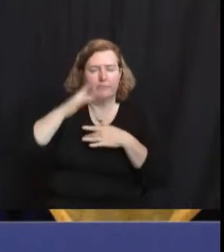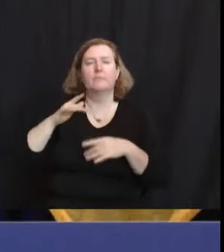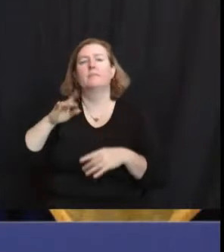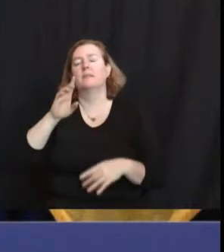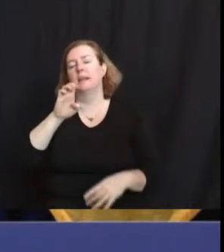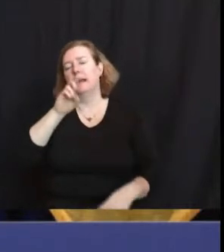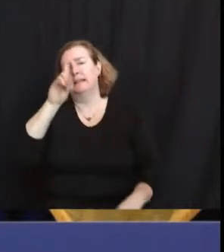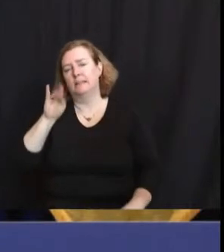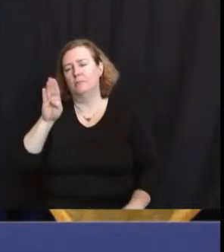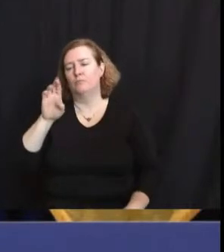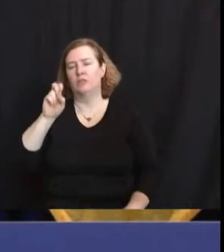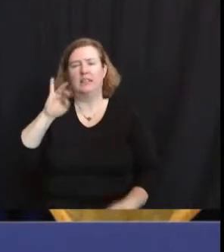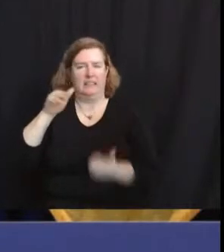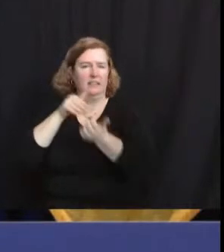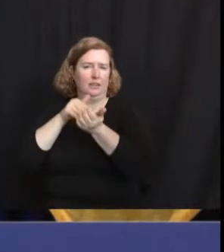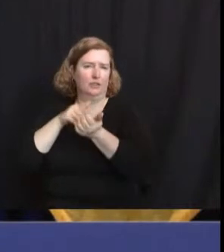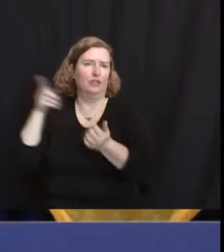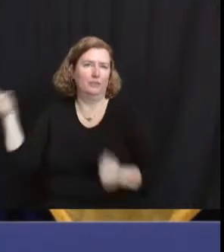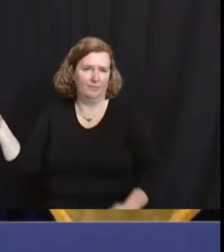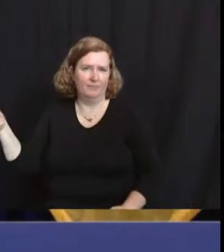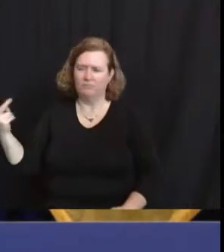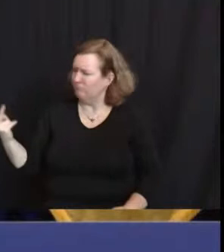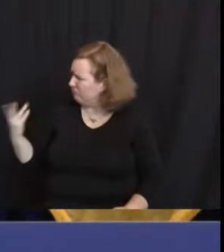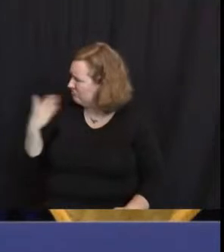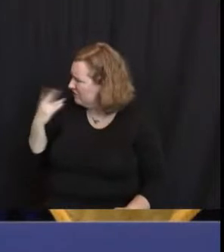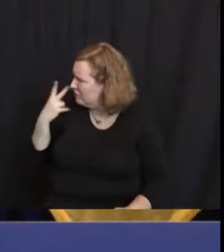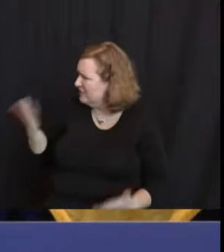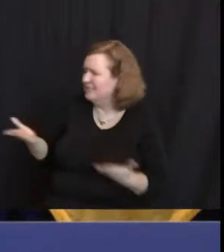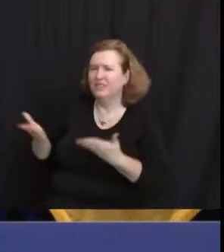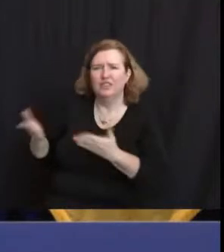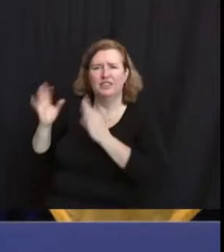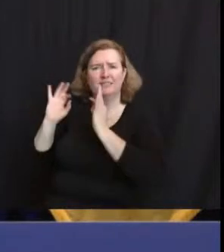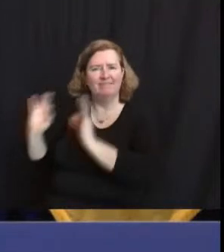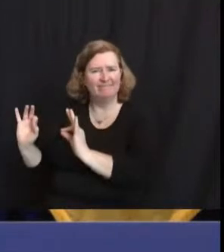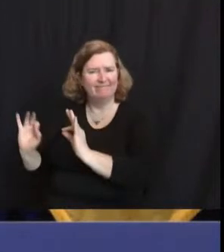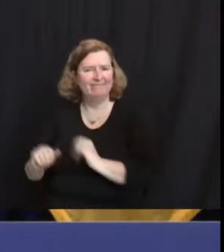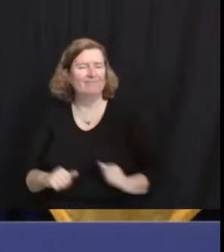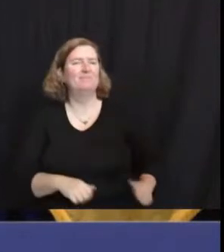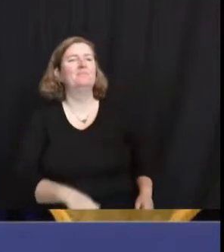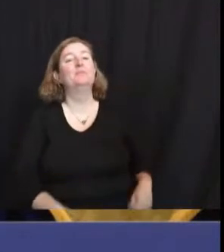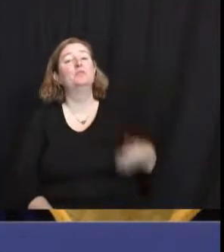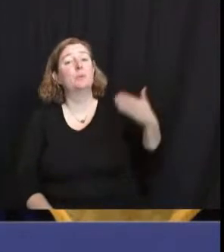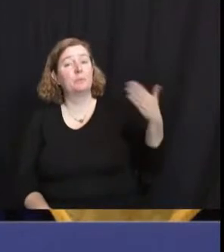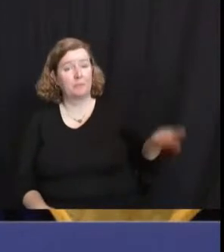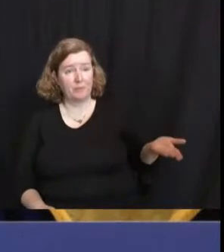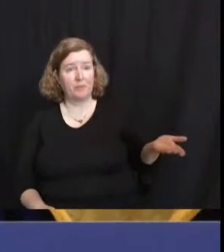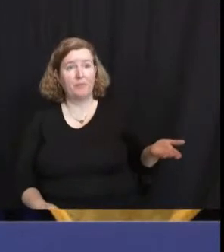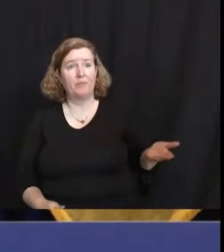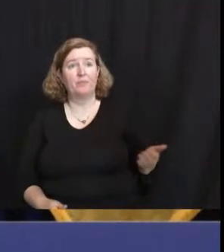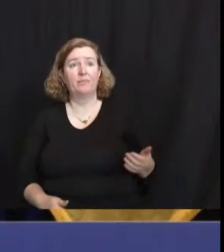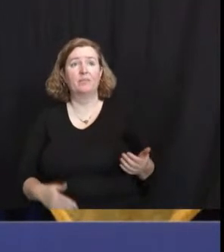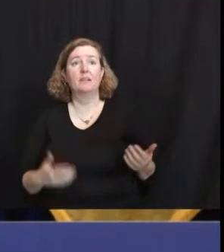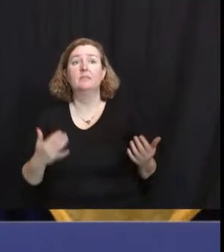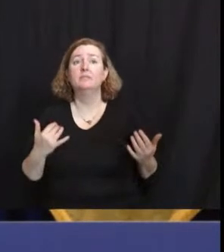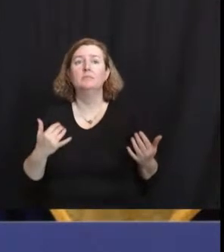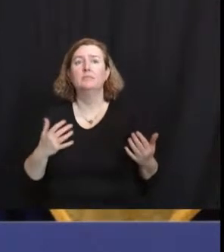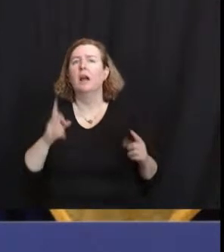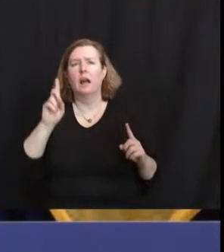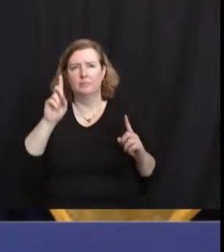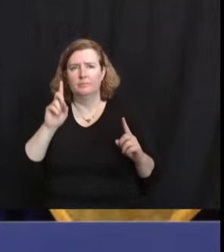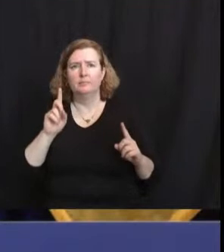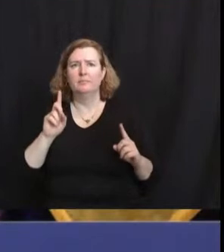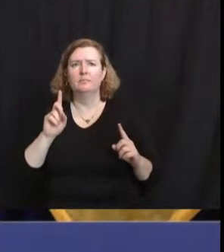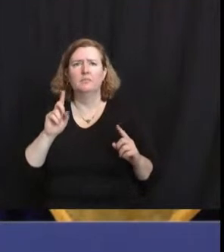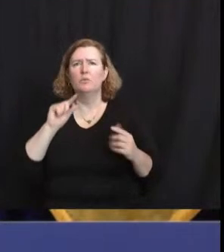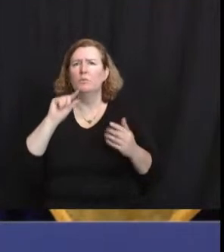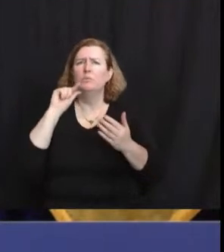on Wednesdays. Good to have you back, and Judy, always. On the 26th anniversary of his graduation from the